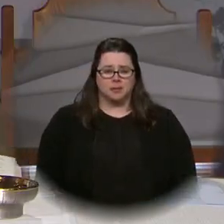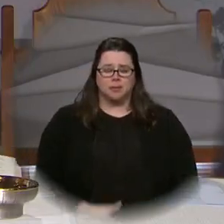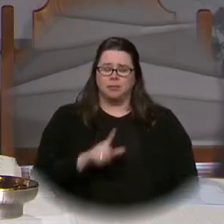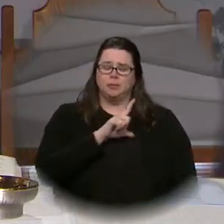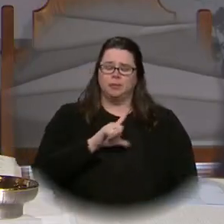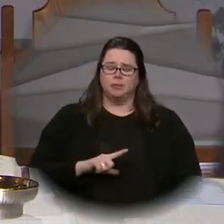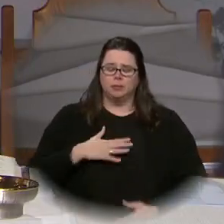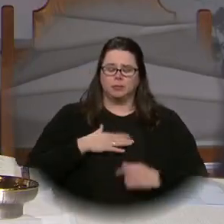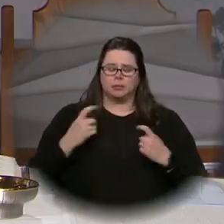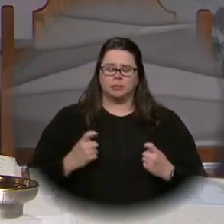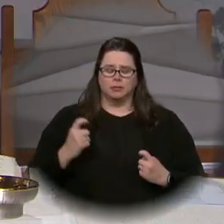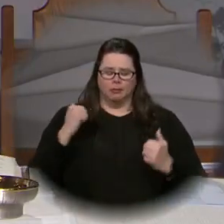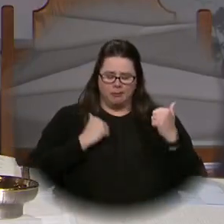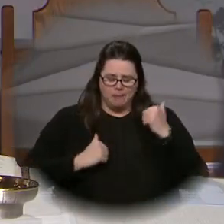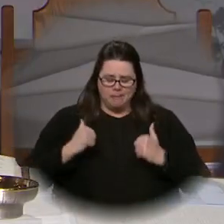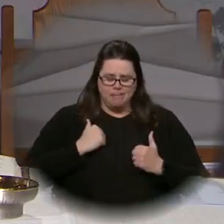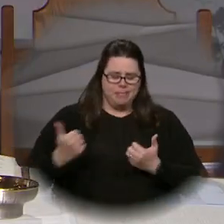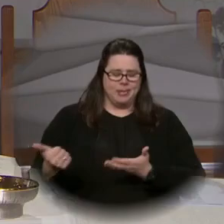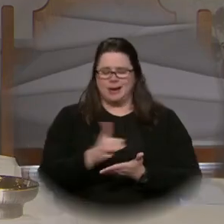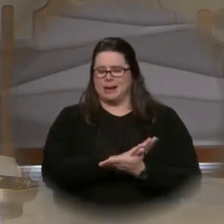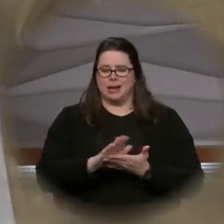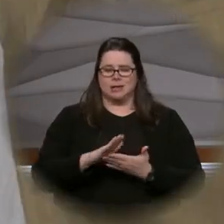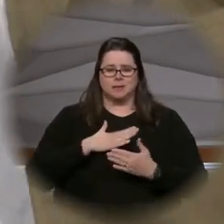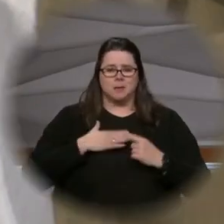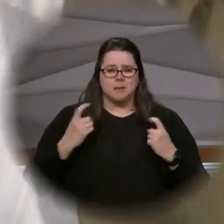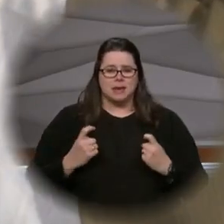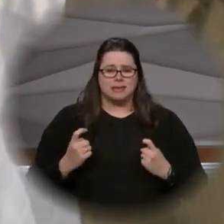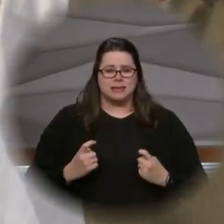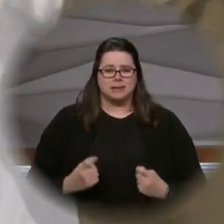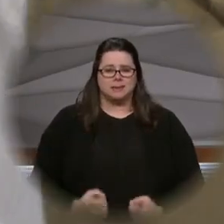Lord, wash away my iniquity and cleanse me of my sin.